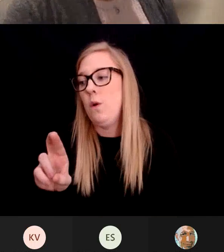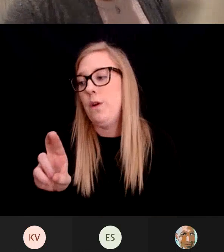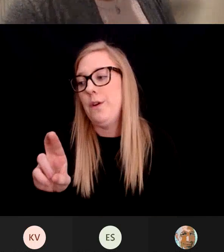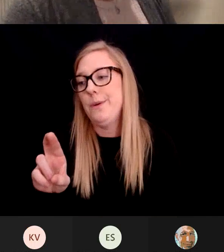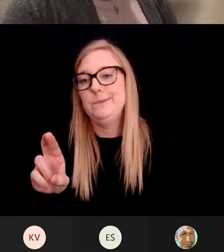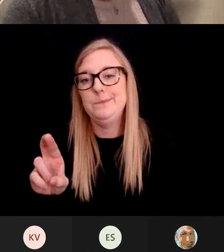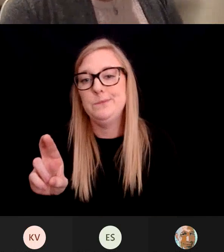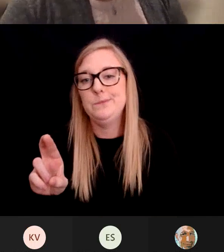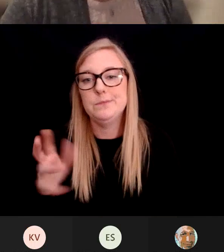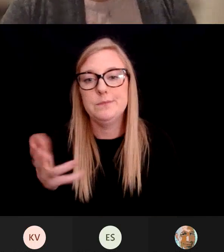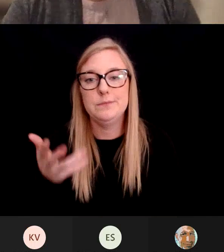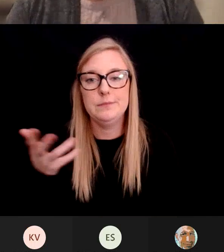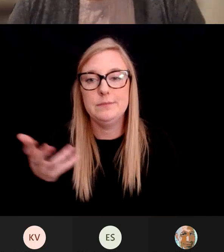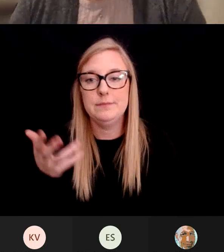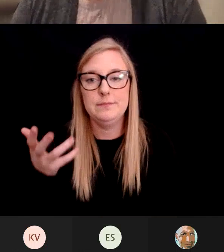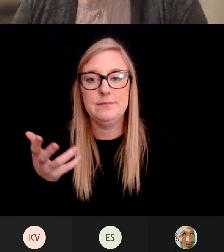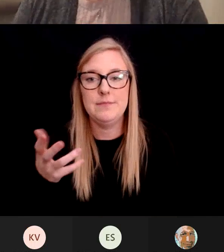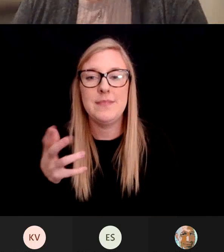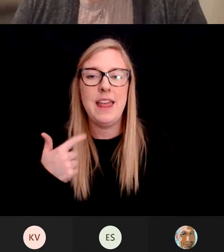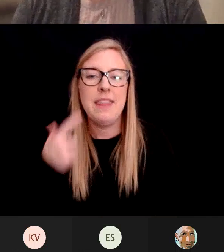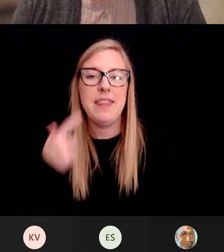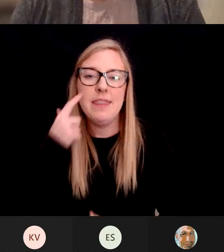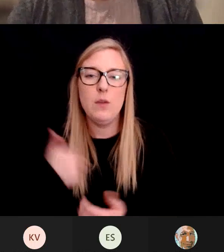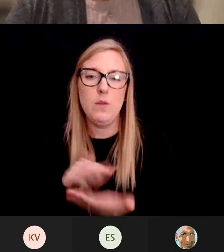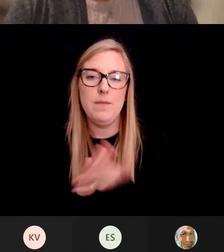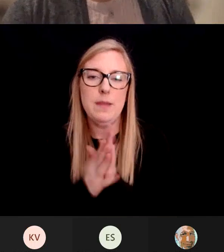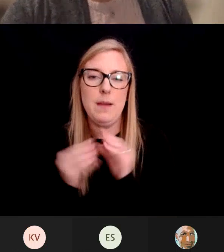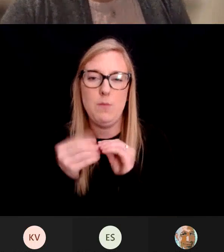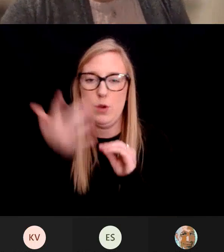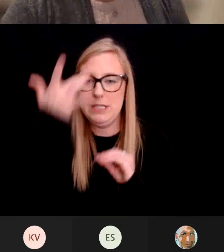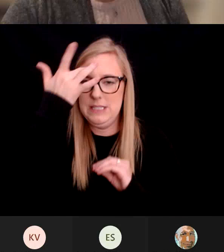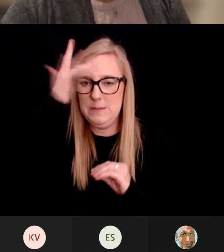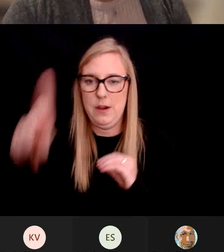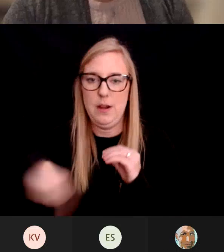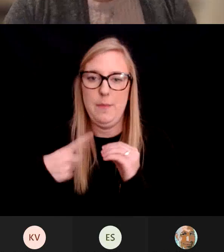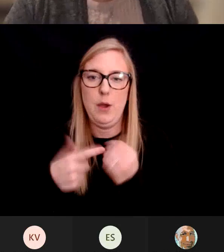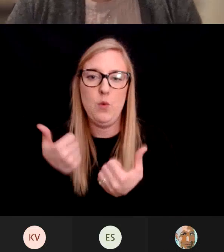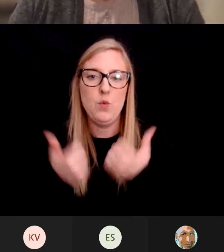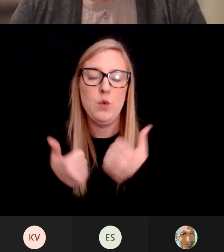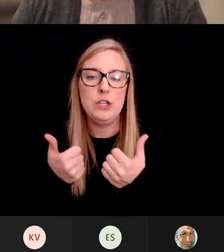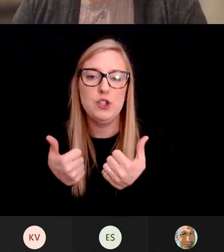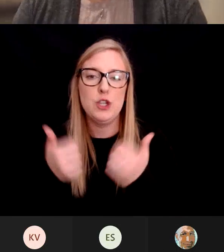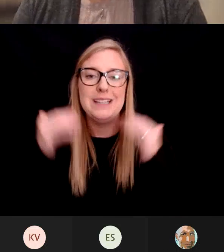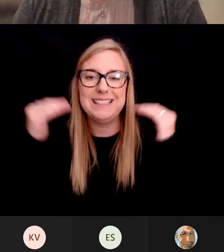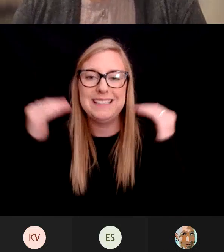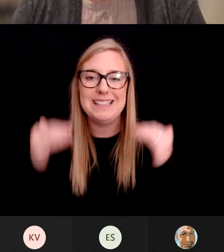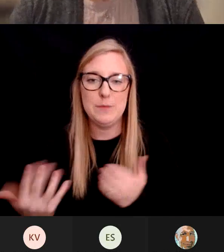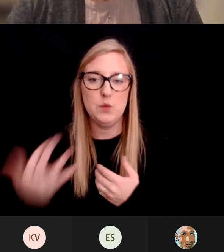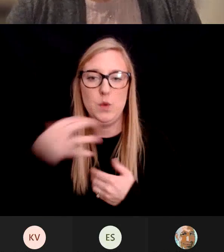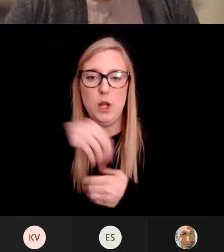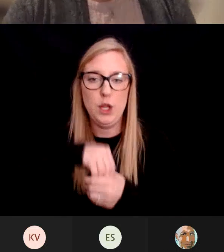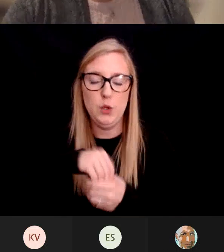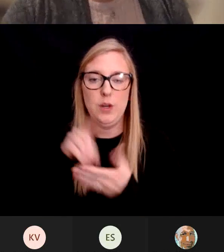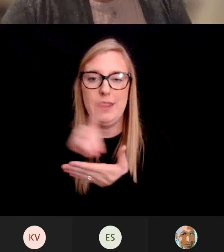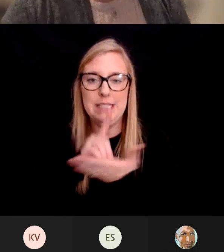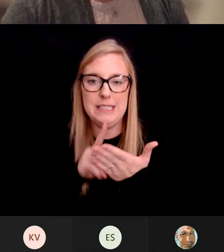gotten I think smarter about what steps we need to include in the design process for accessibility.